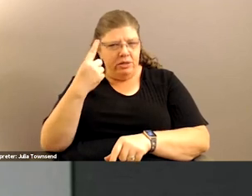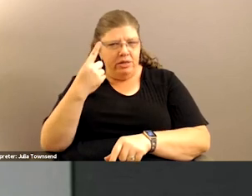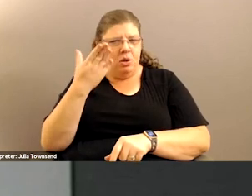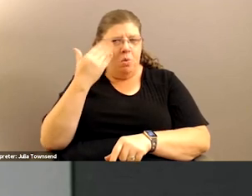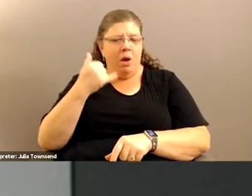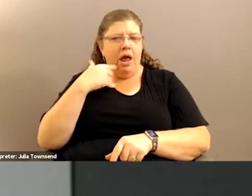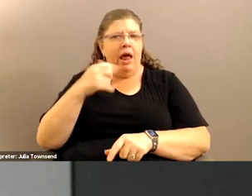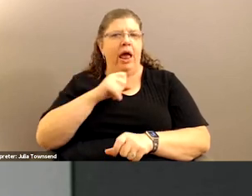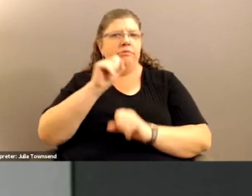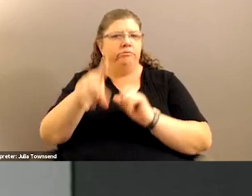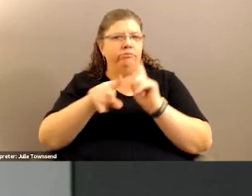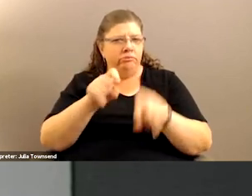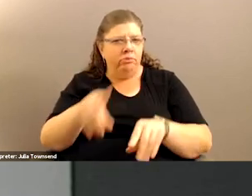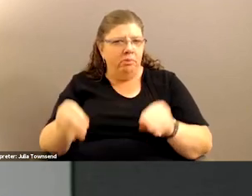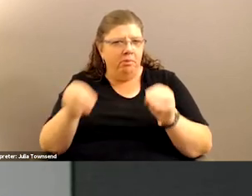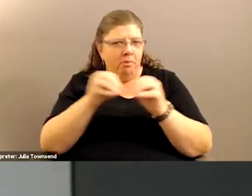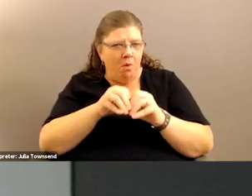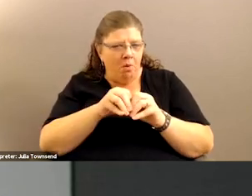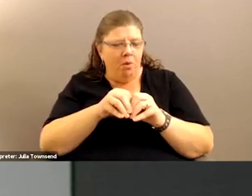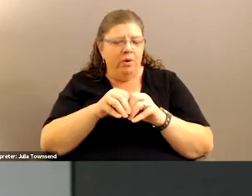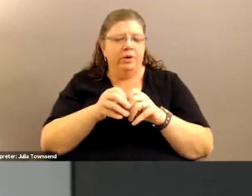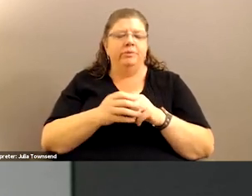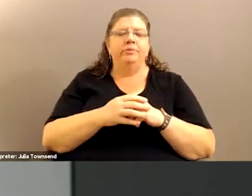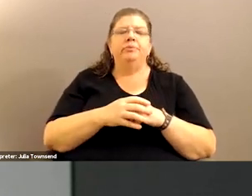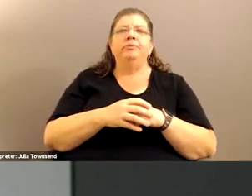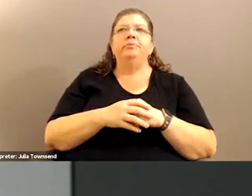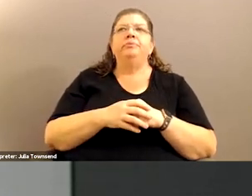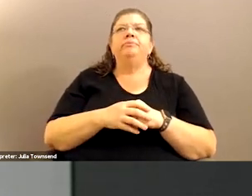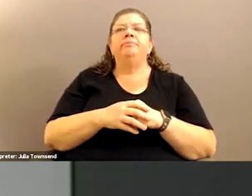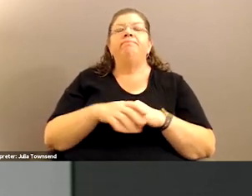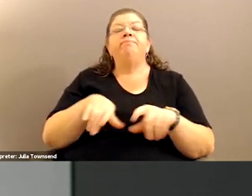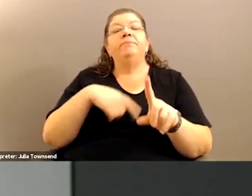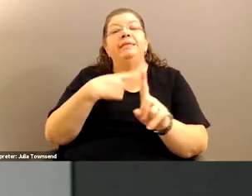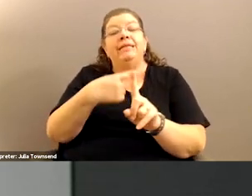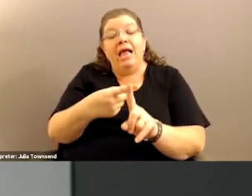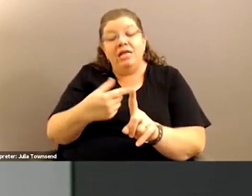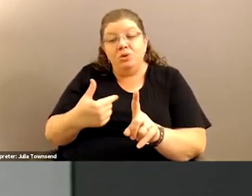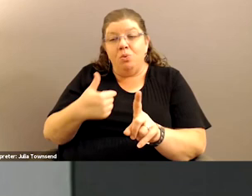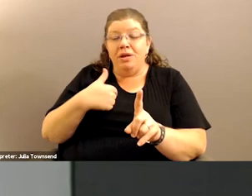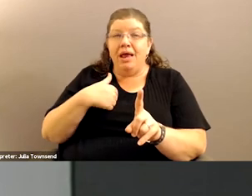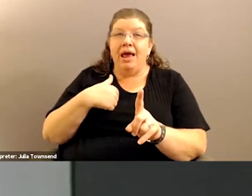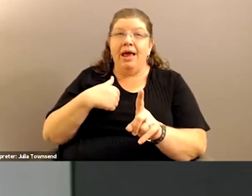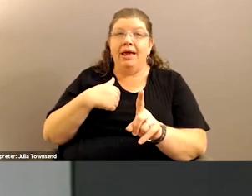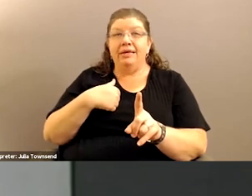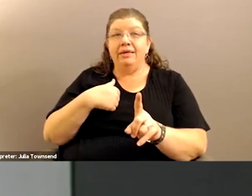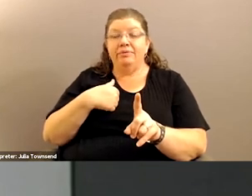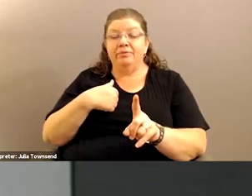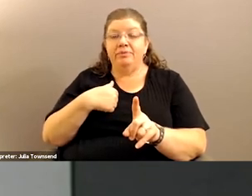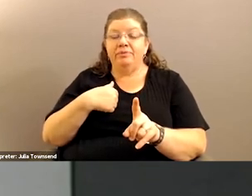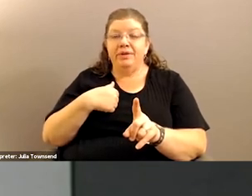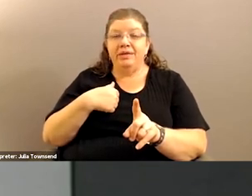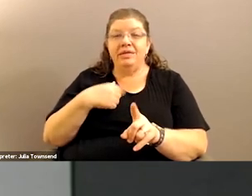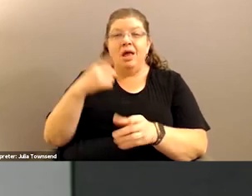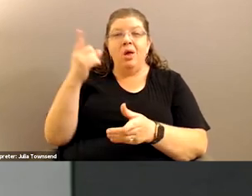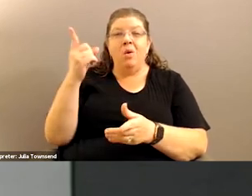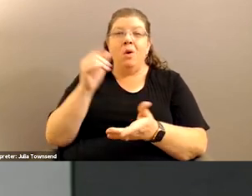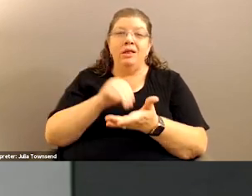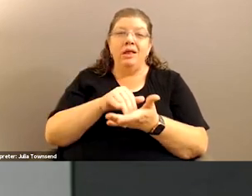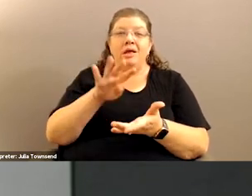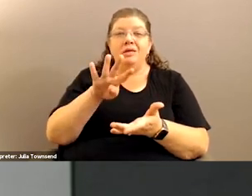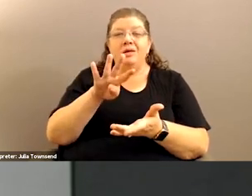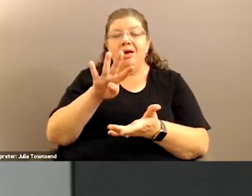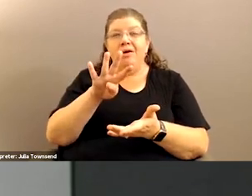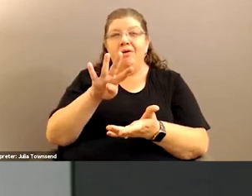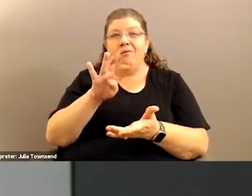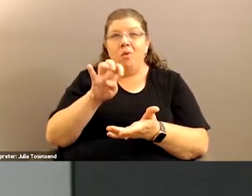additional questions in addition to that when i when i say the 1440 hours